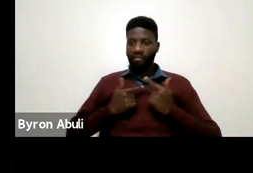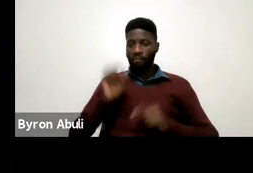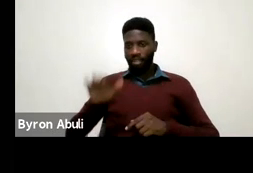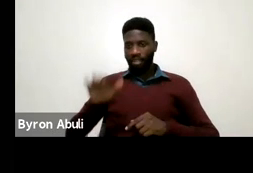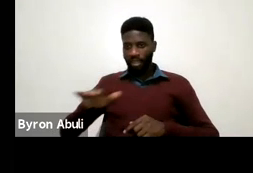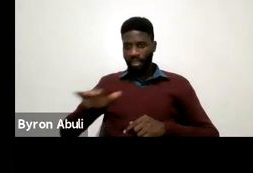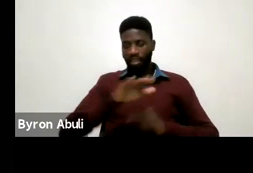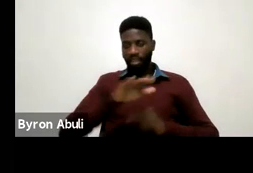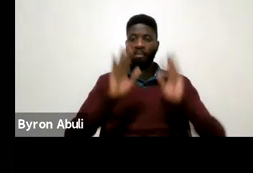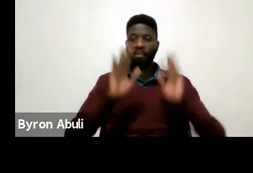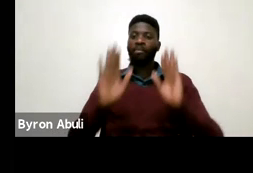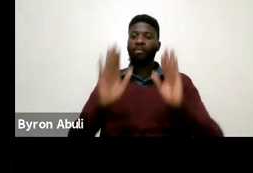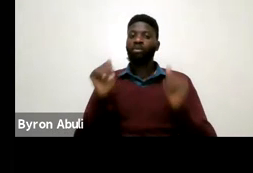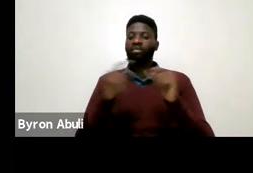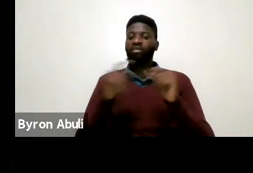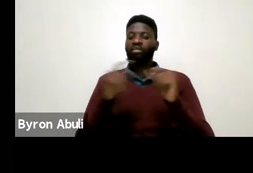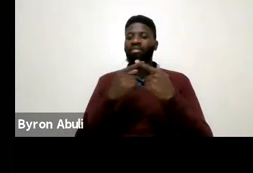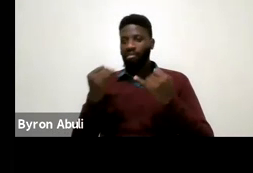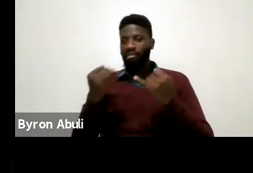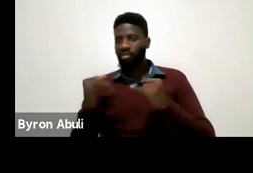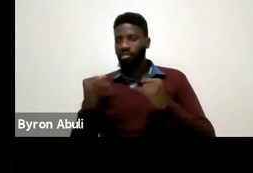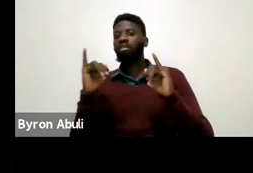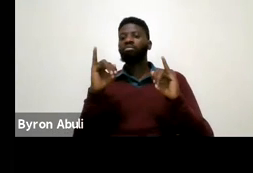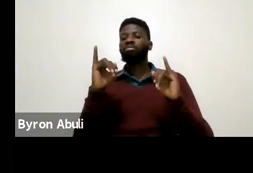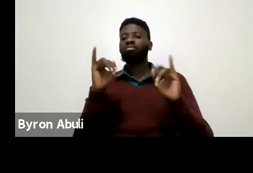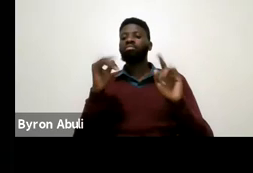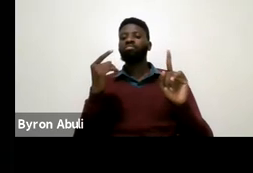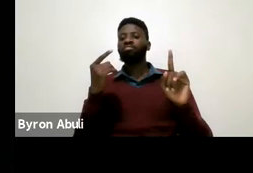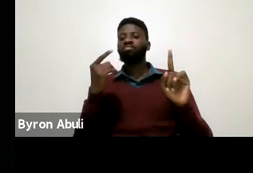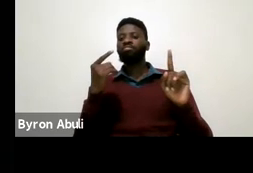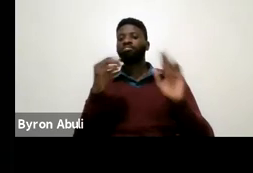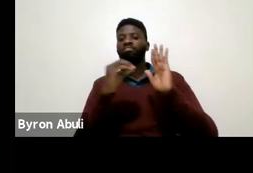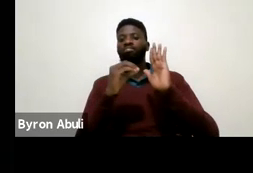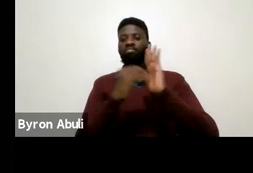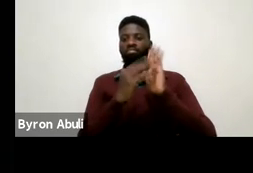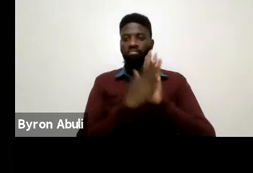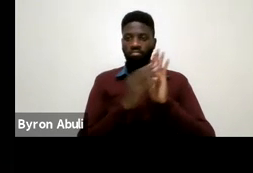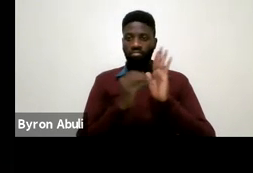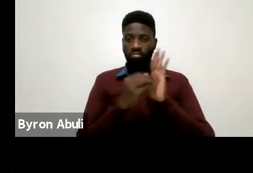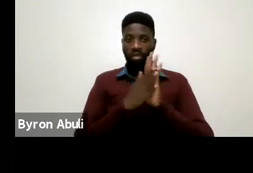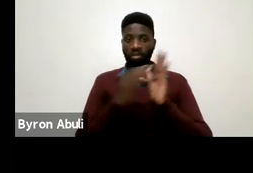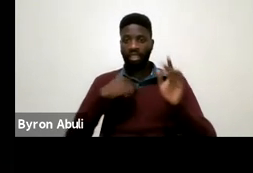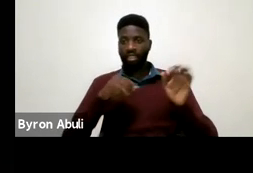I've unpacked a list of some of the things you need to address, but